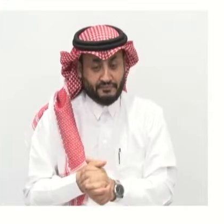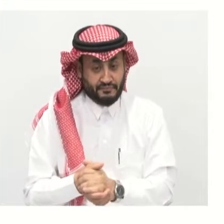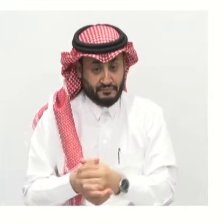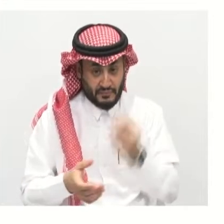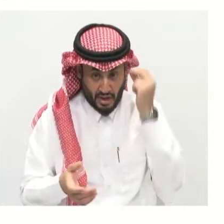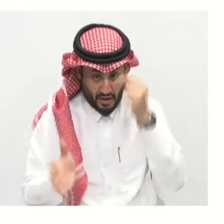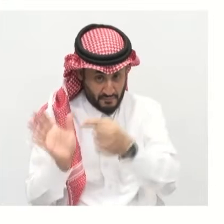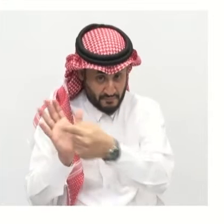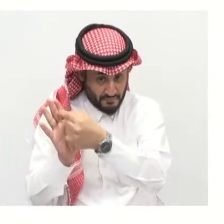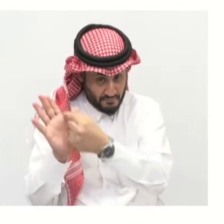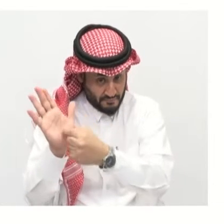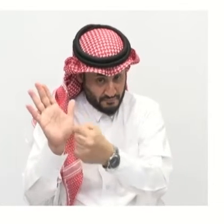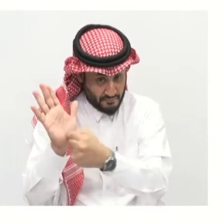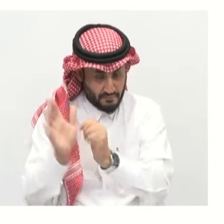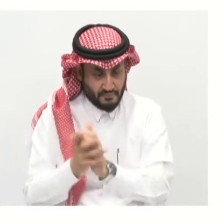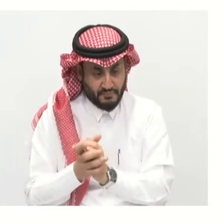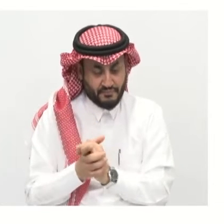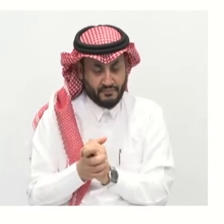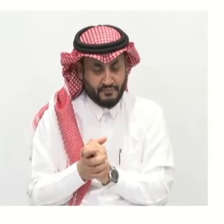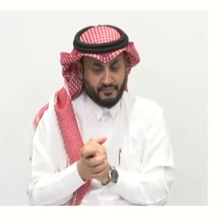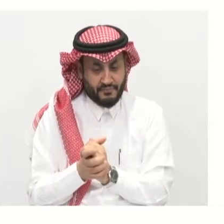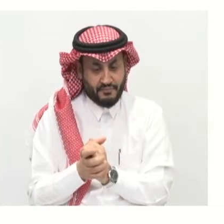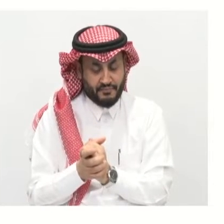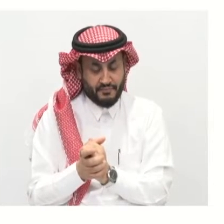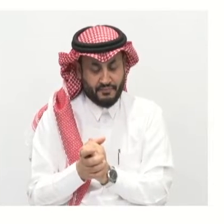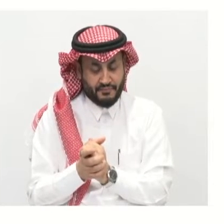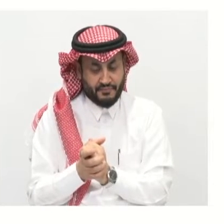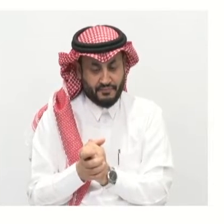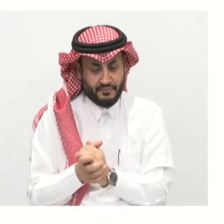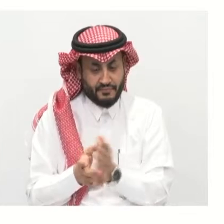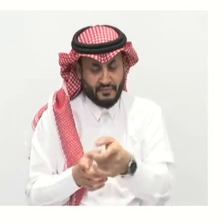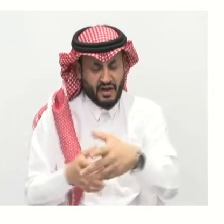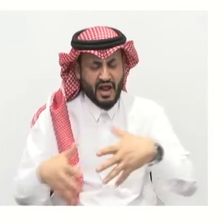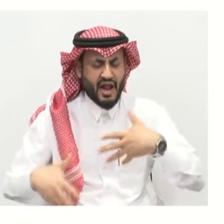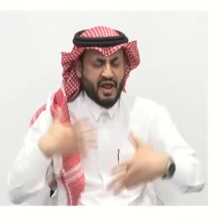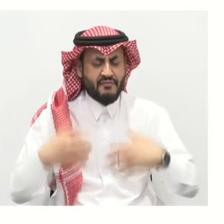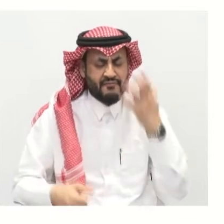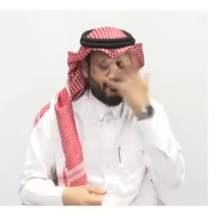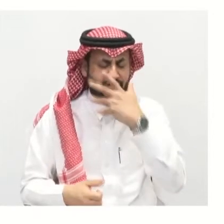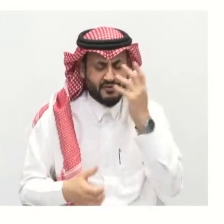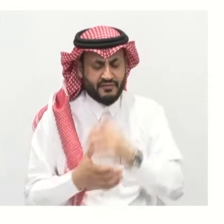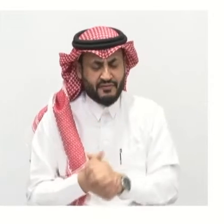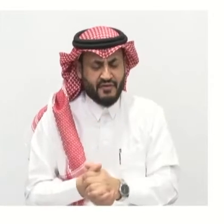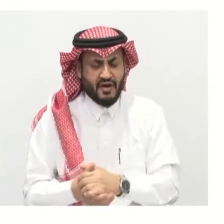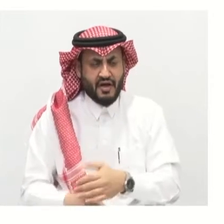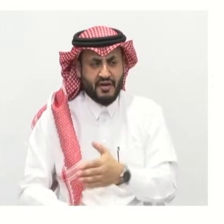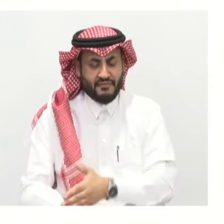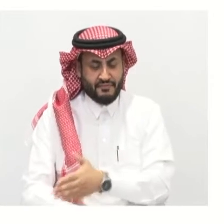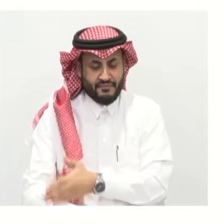What's the matter? And what did she answer? I'm feeling sad and tired